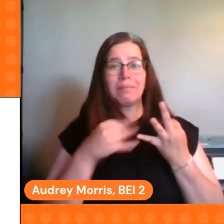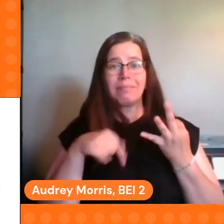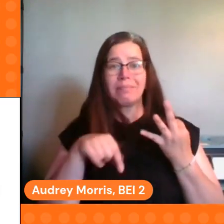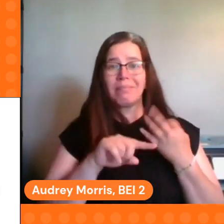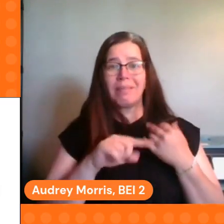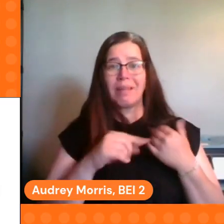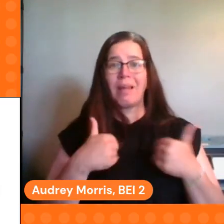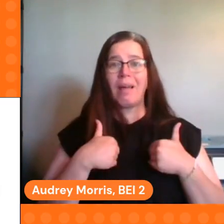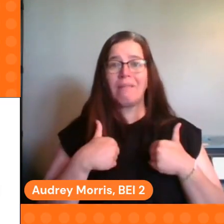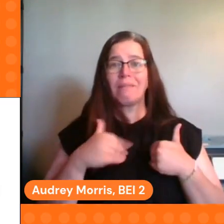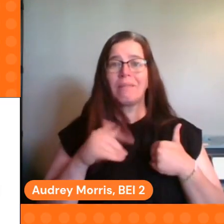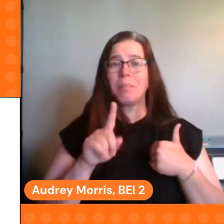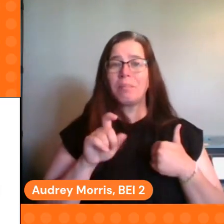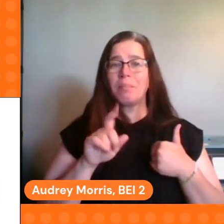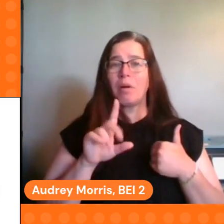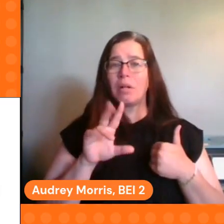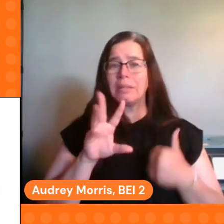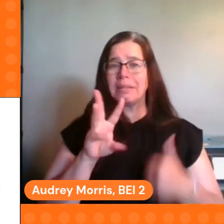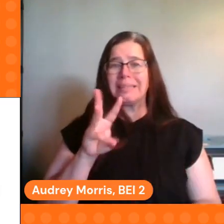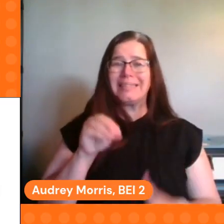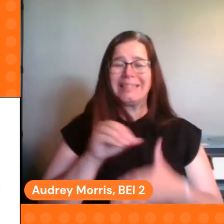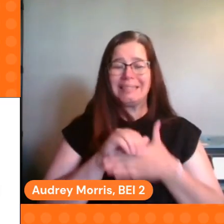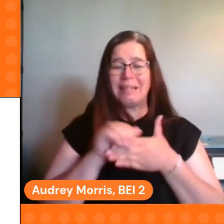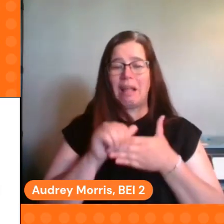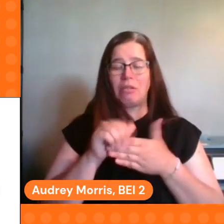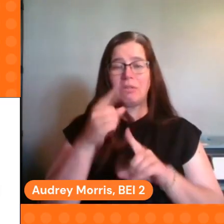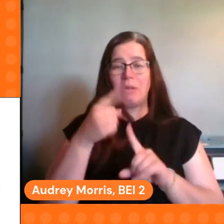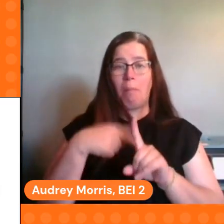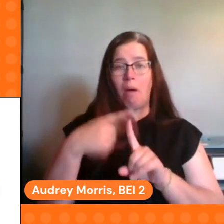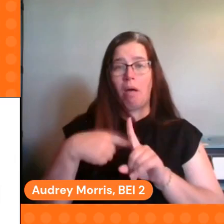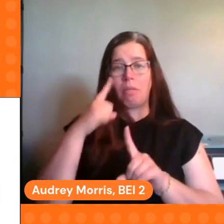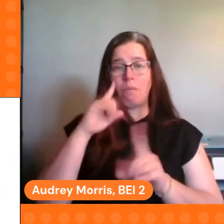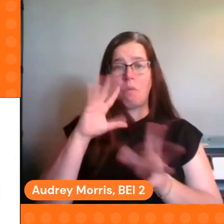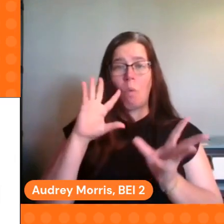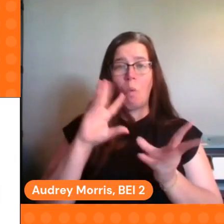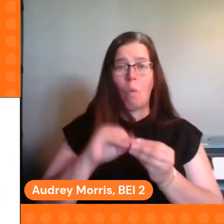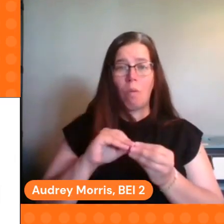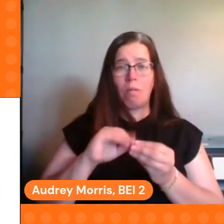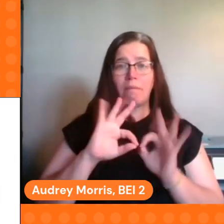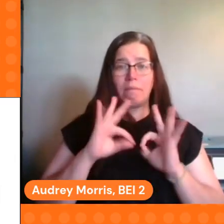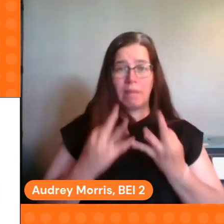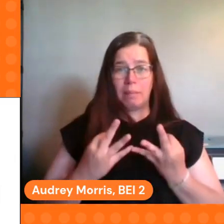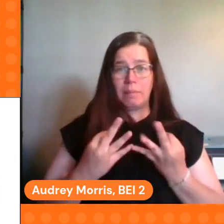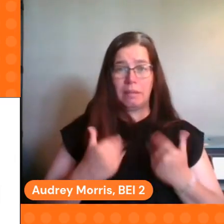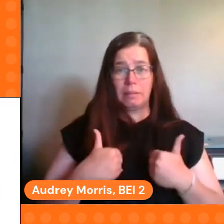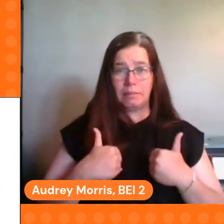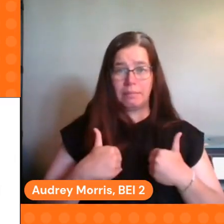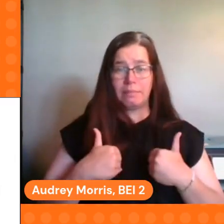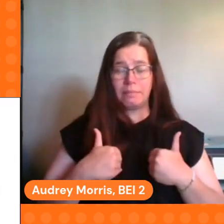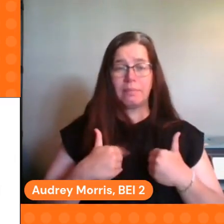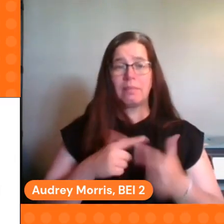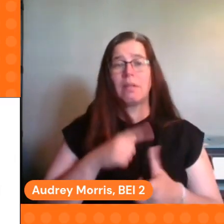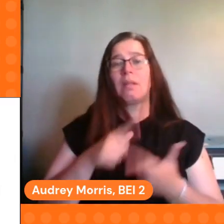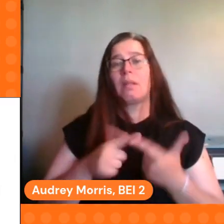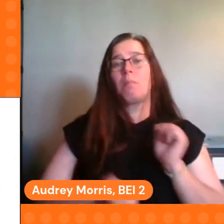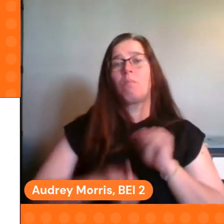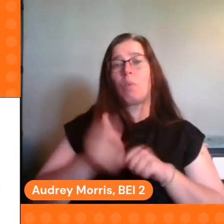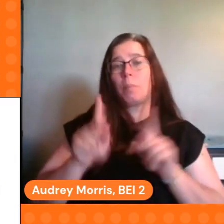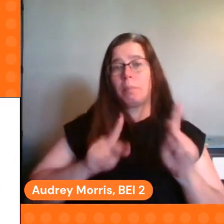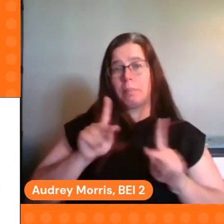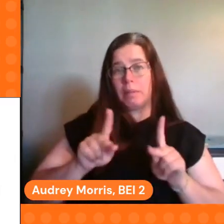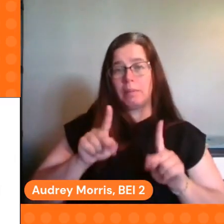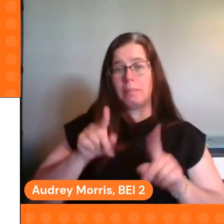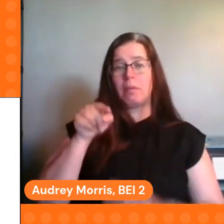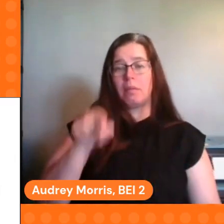around $160 per month for the whole family. And most of the people in Điện Biên